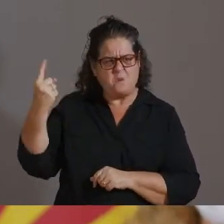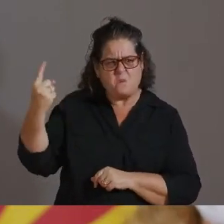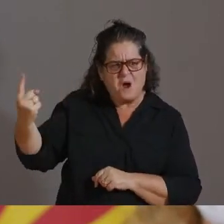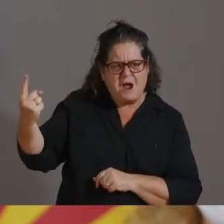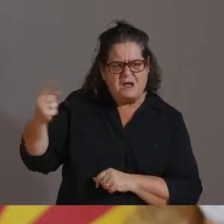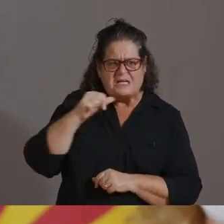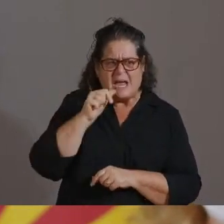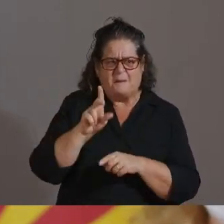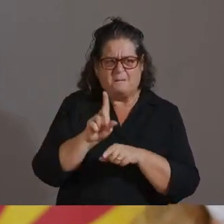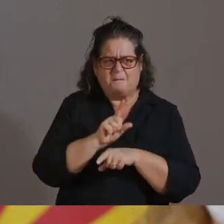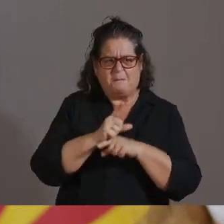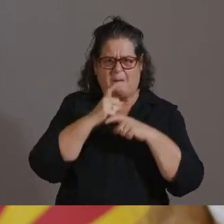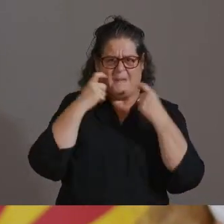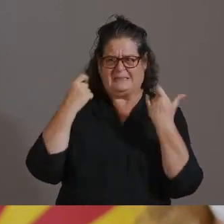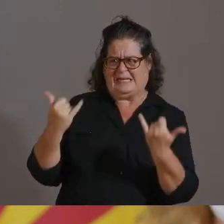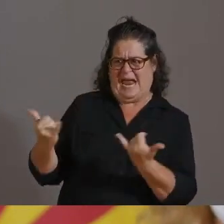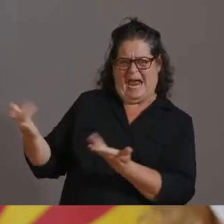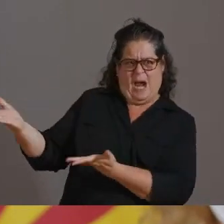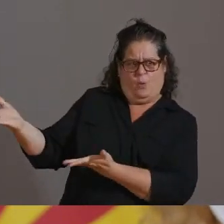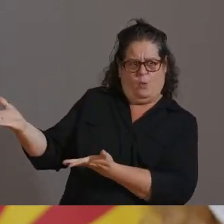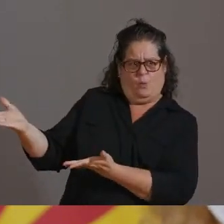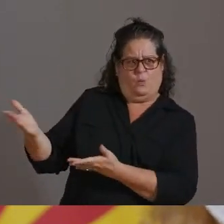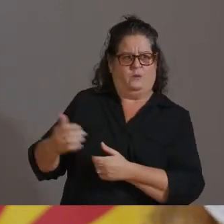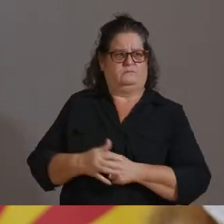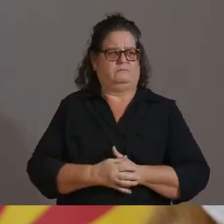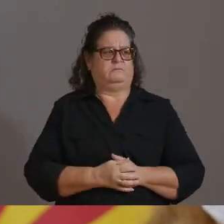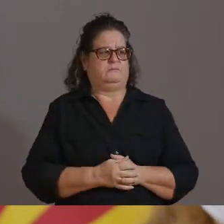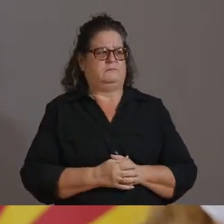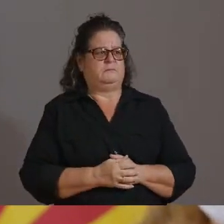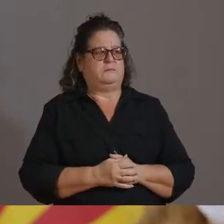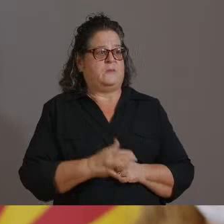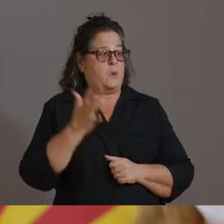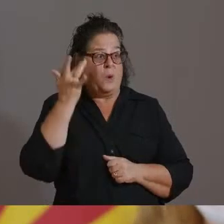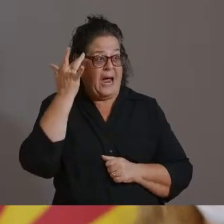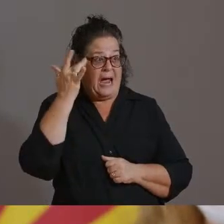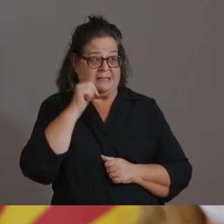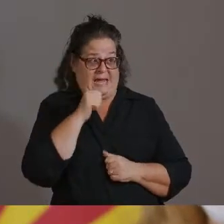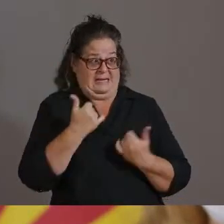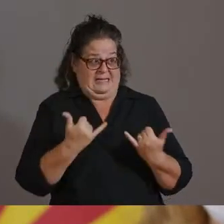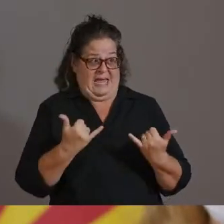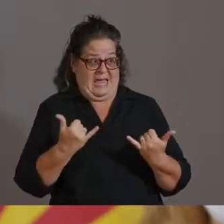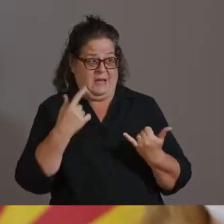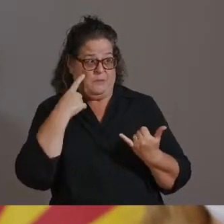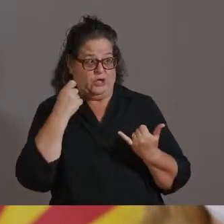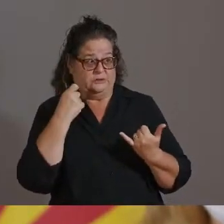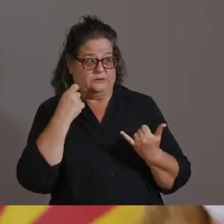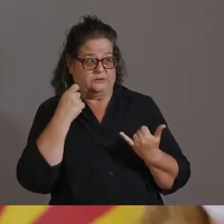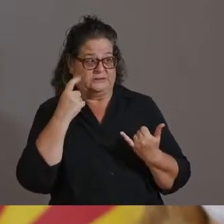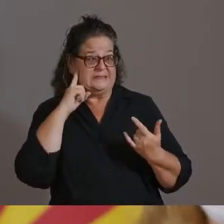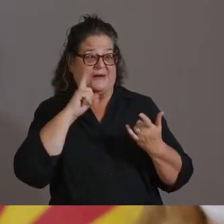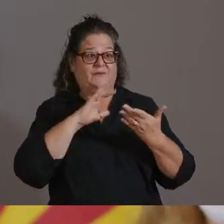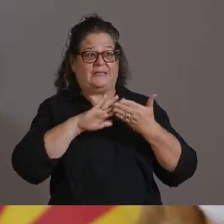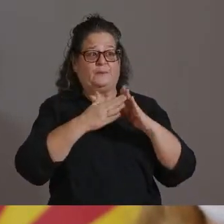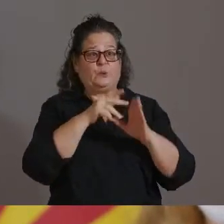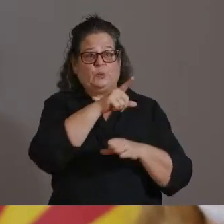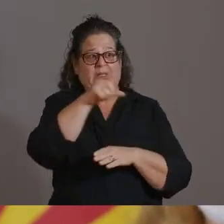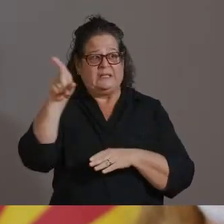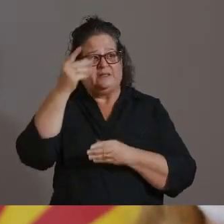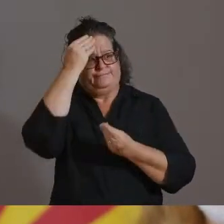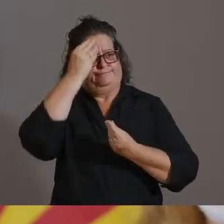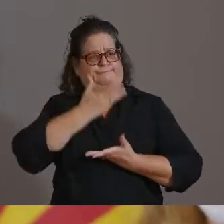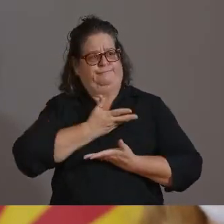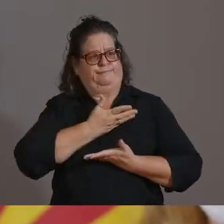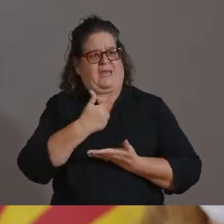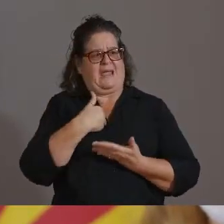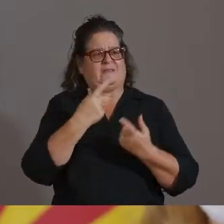The reason I don't have a mask on right now, Howie, is that I've heard from the deaf community that in addition to our skilled sign